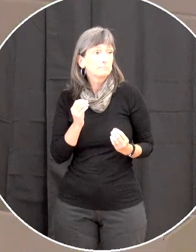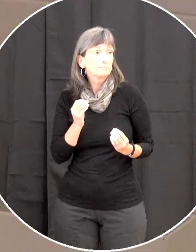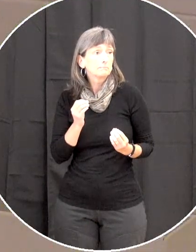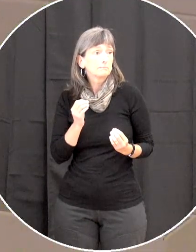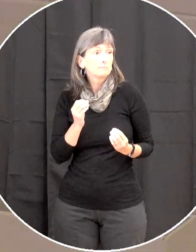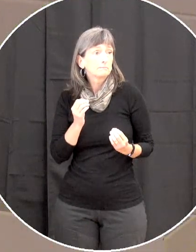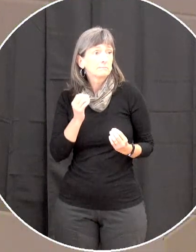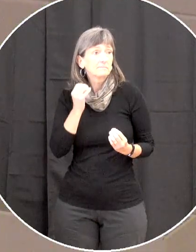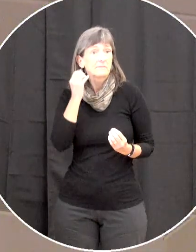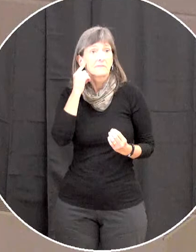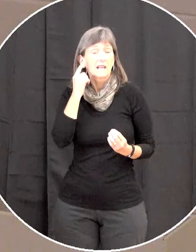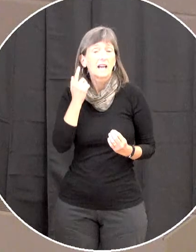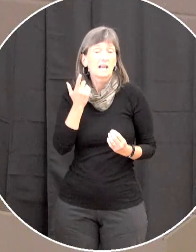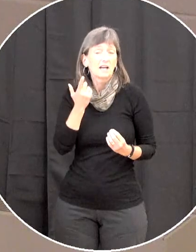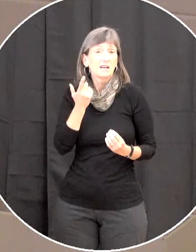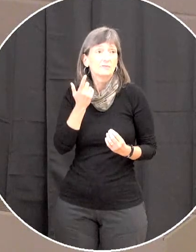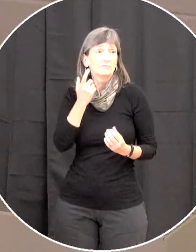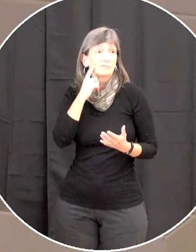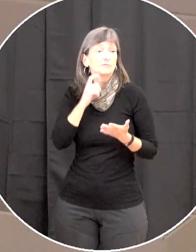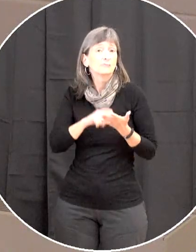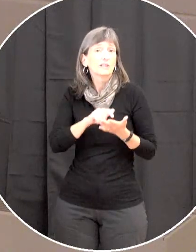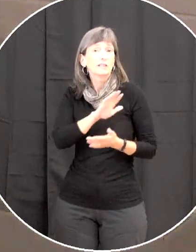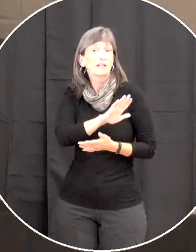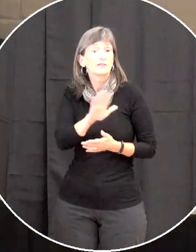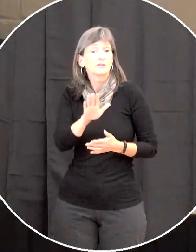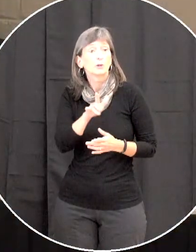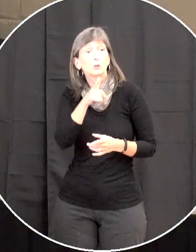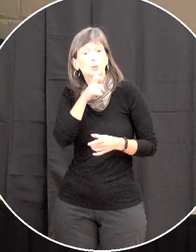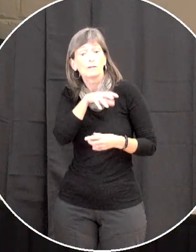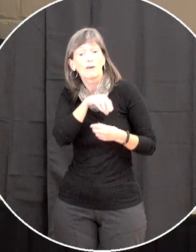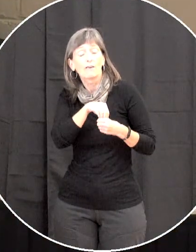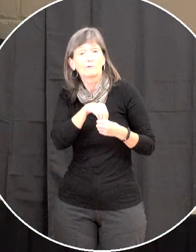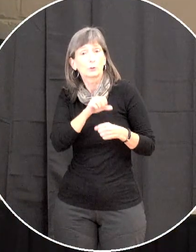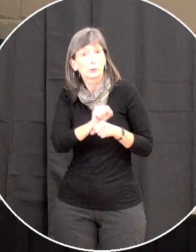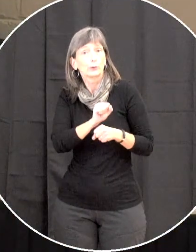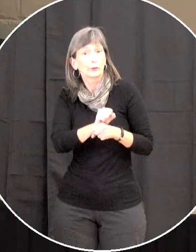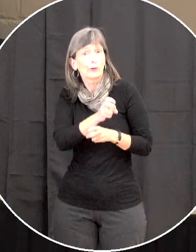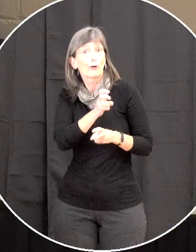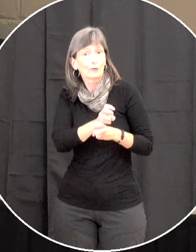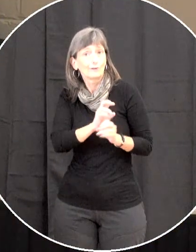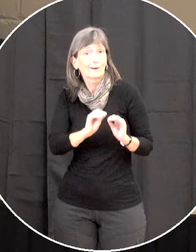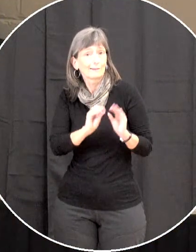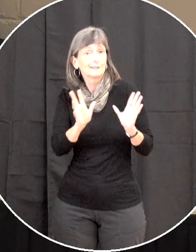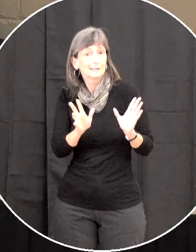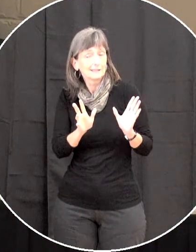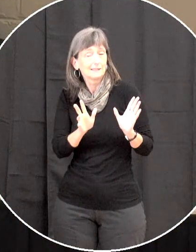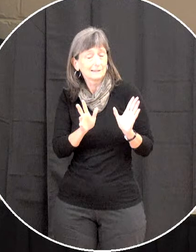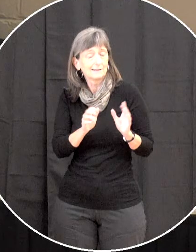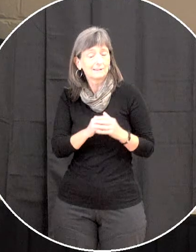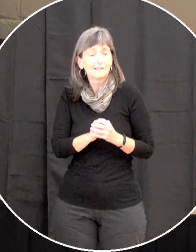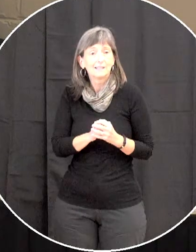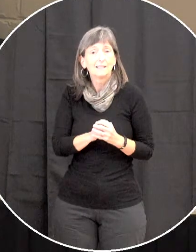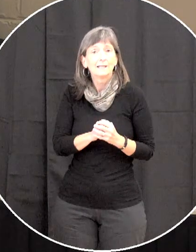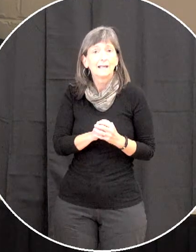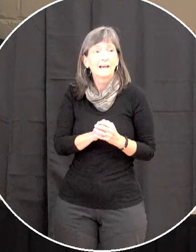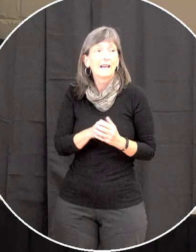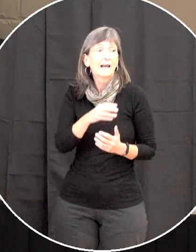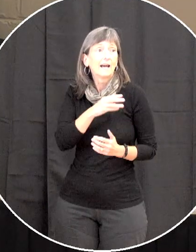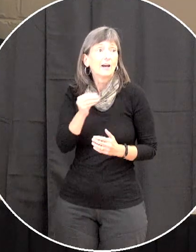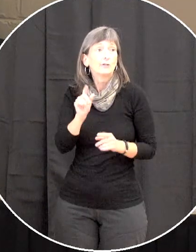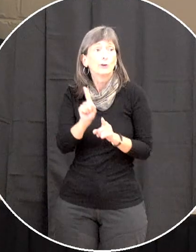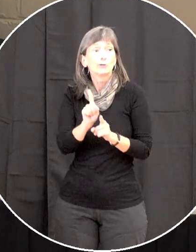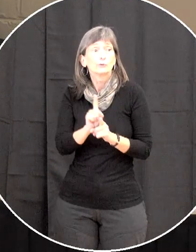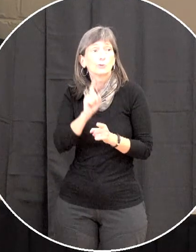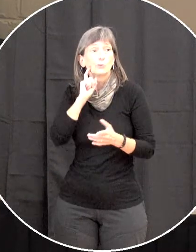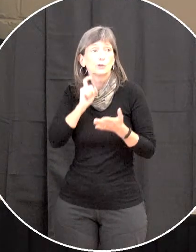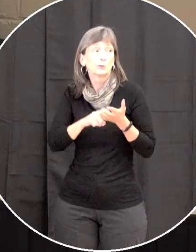a tremendous amount of work was done by everybody involved in our system, and this has to be reflective of the leadership that we do have that